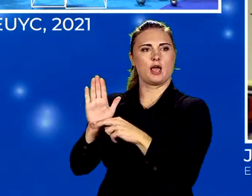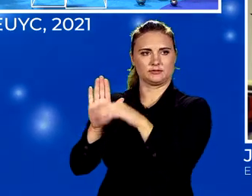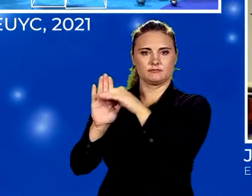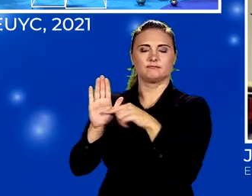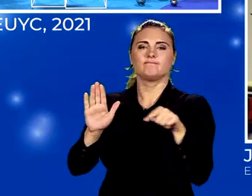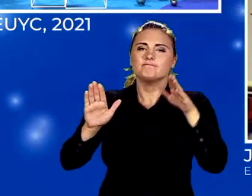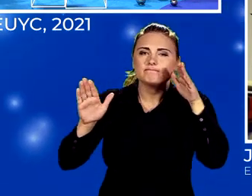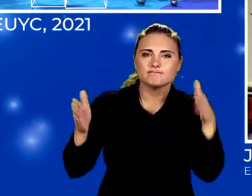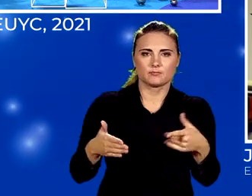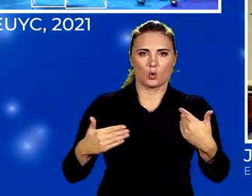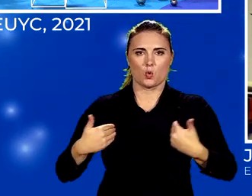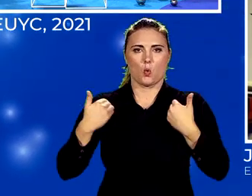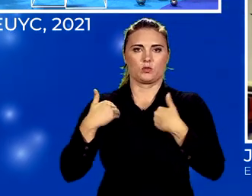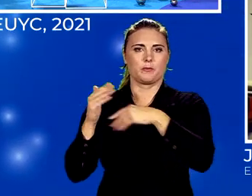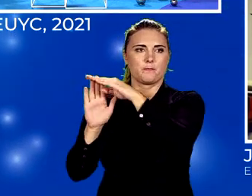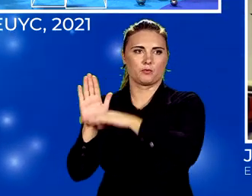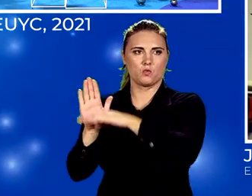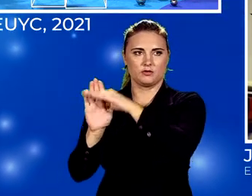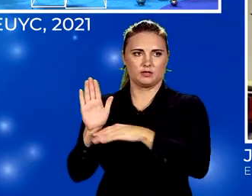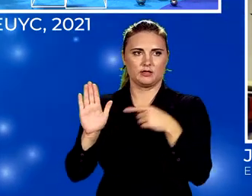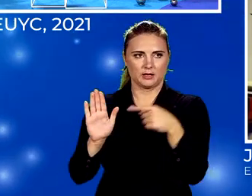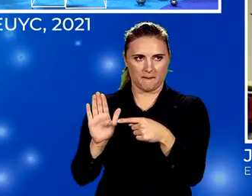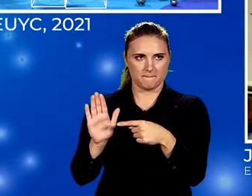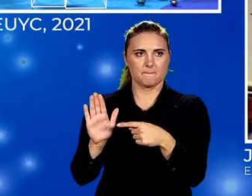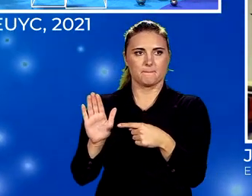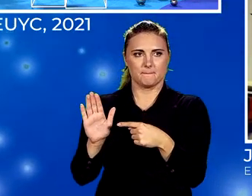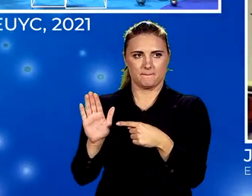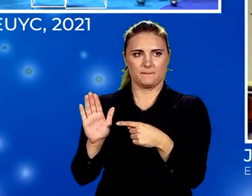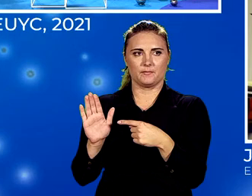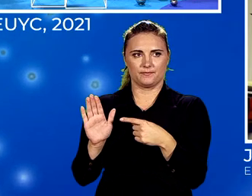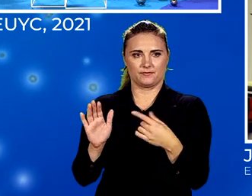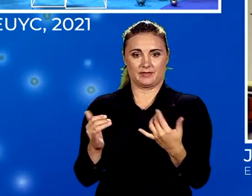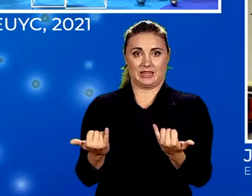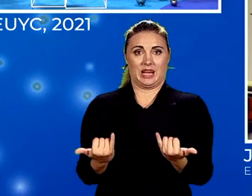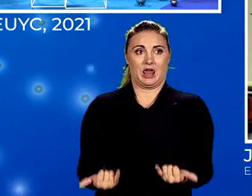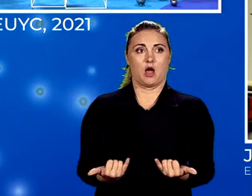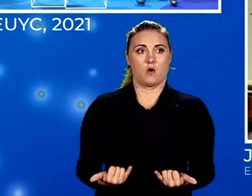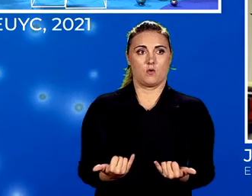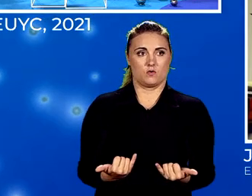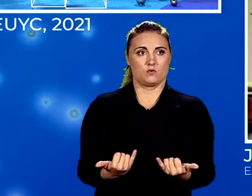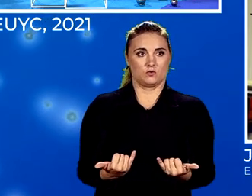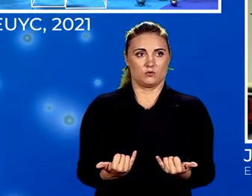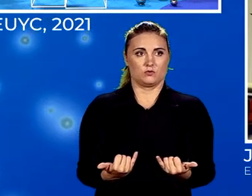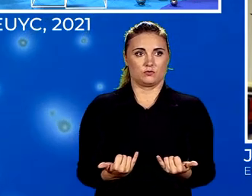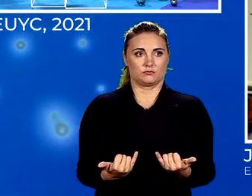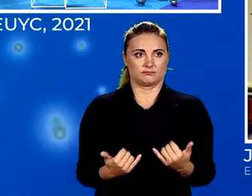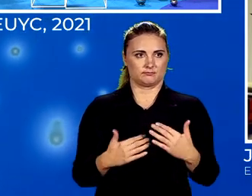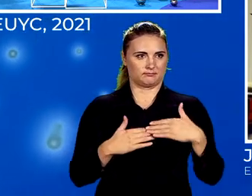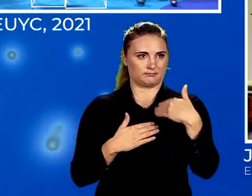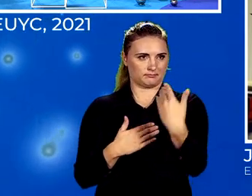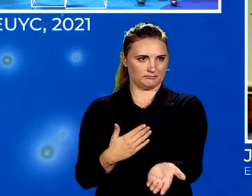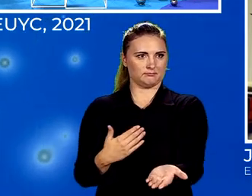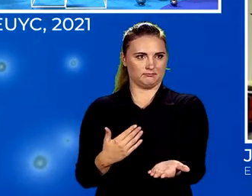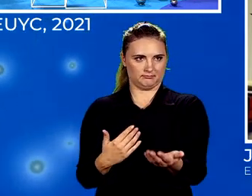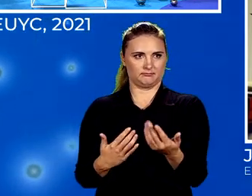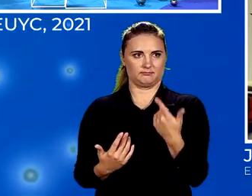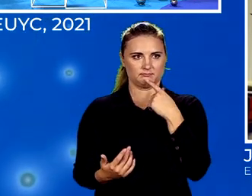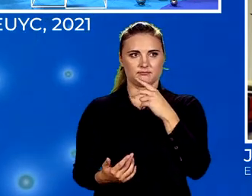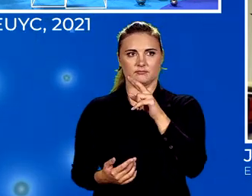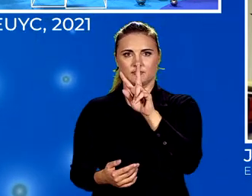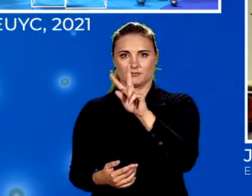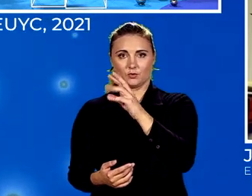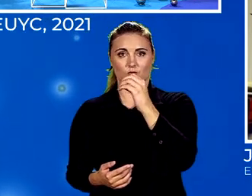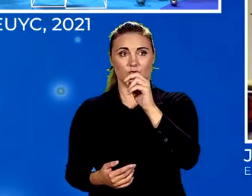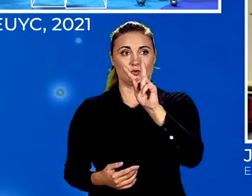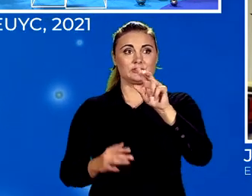1988. So we have quite a history here. The current youth strategy, which will be in place until 2027, is a third generation framework.